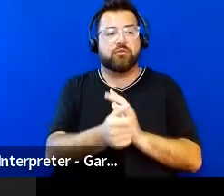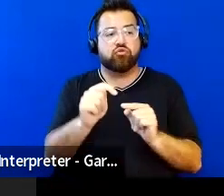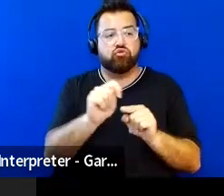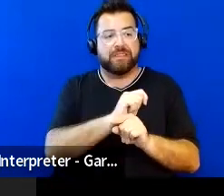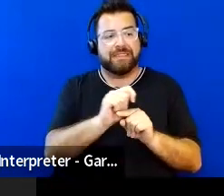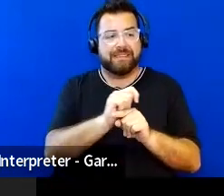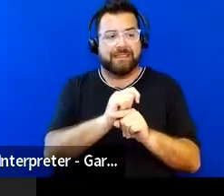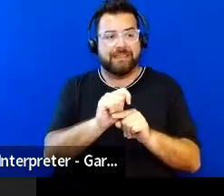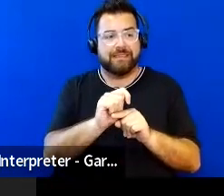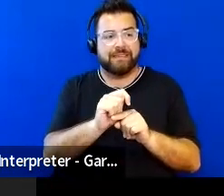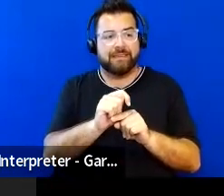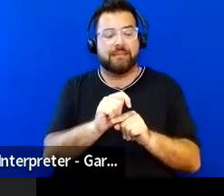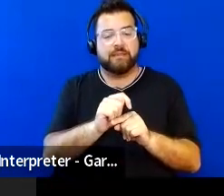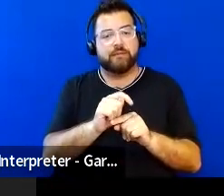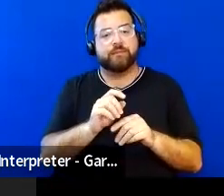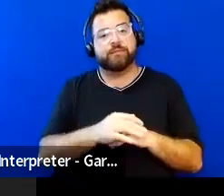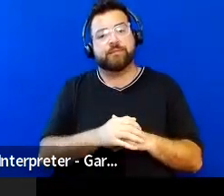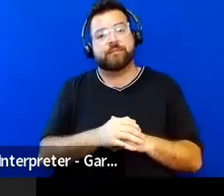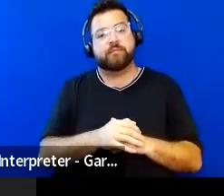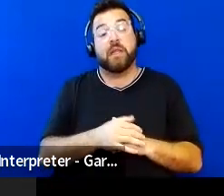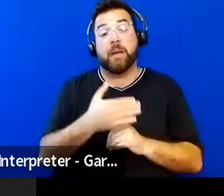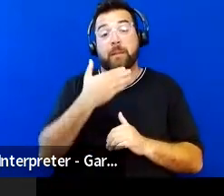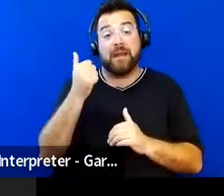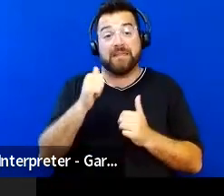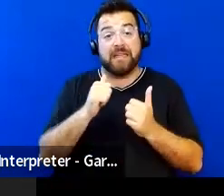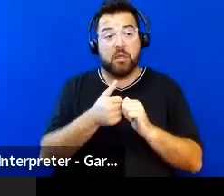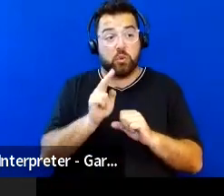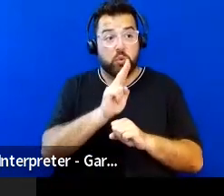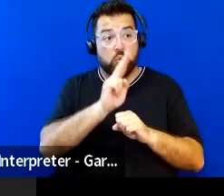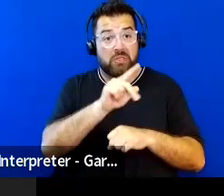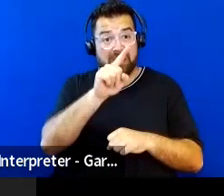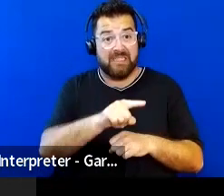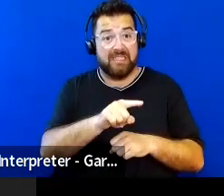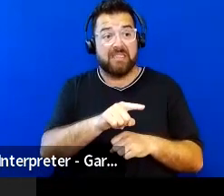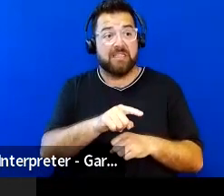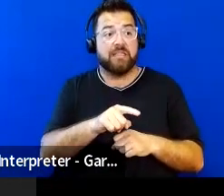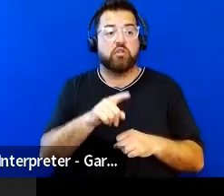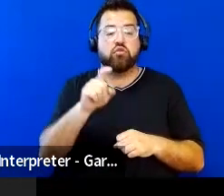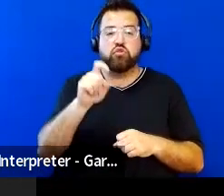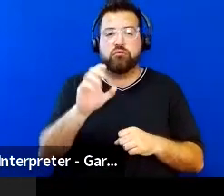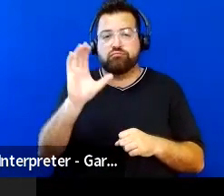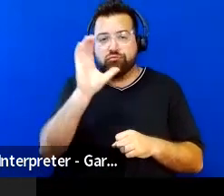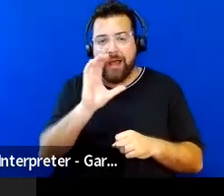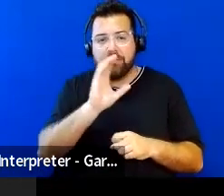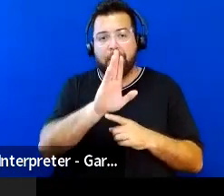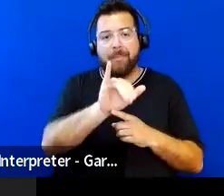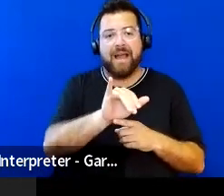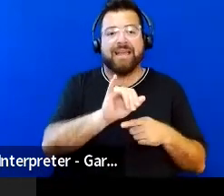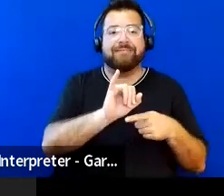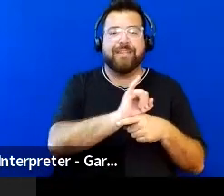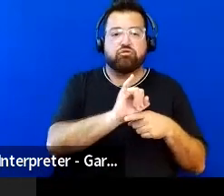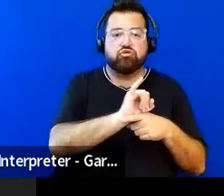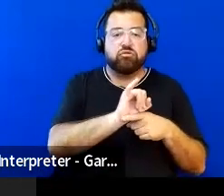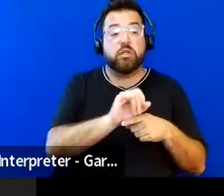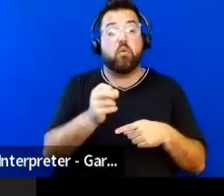The best way to navigate through this one is to browse by industry or search